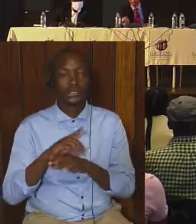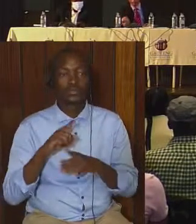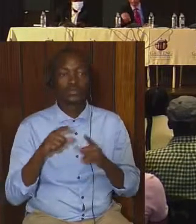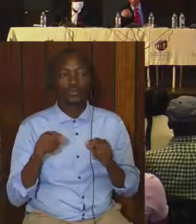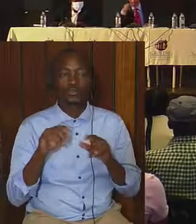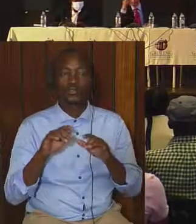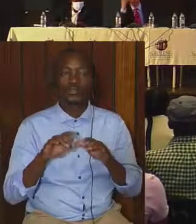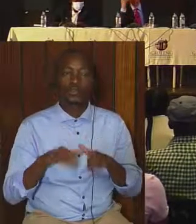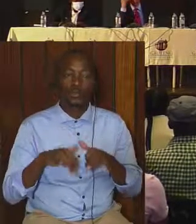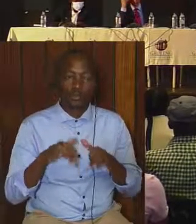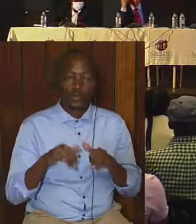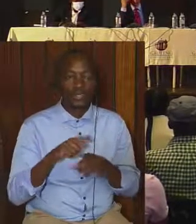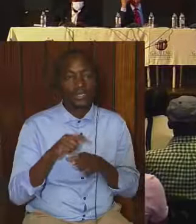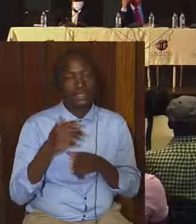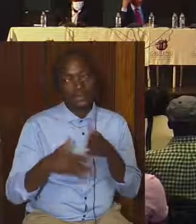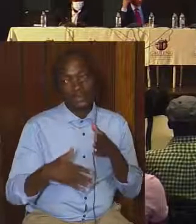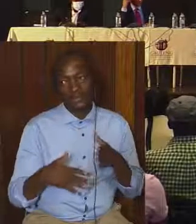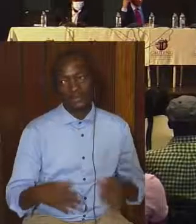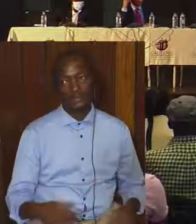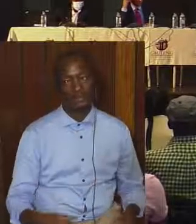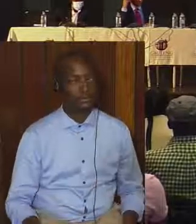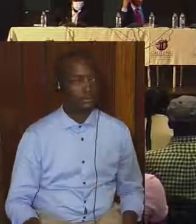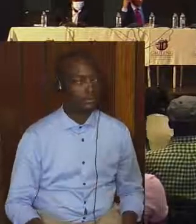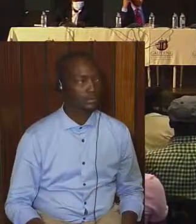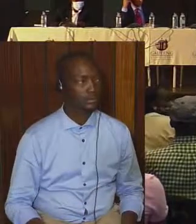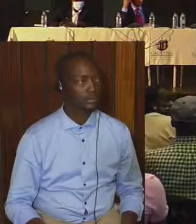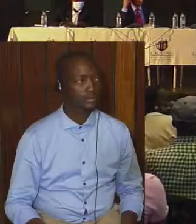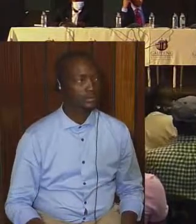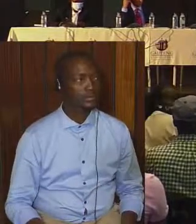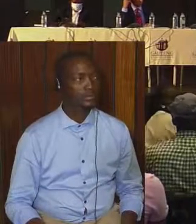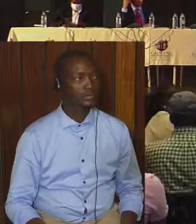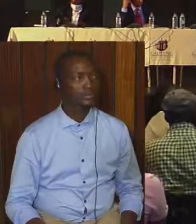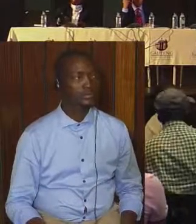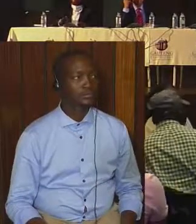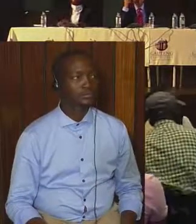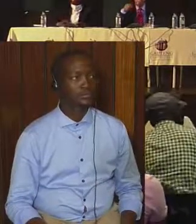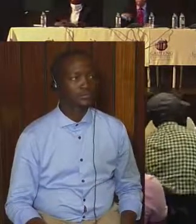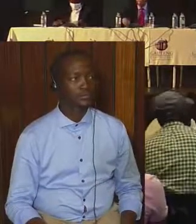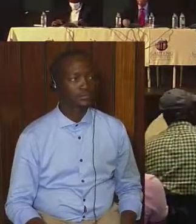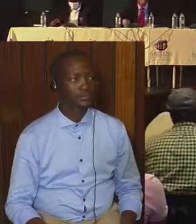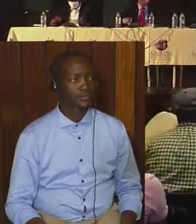don't all sit waiting till the end. Member Ledwaba.